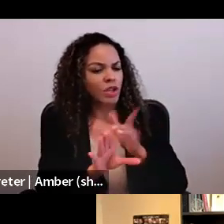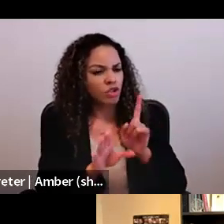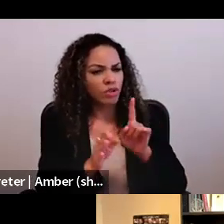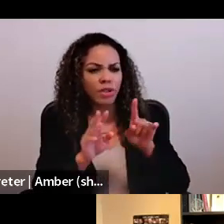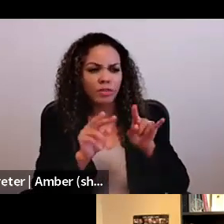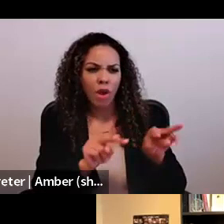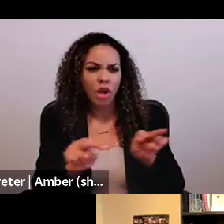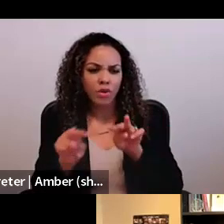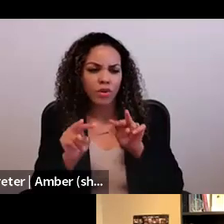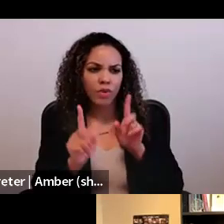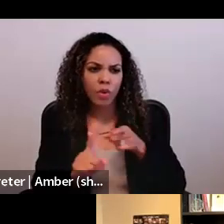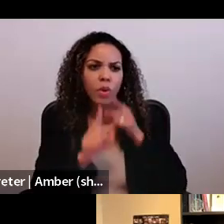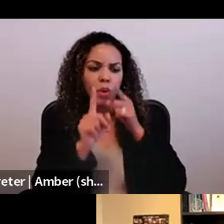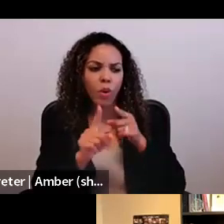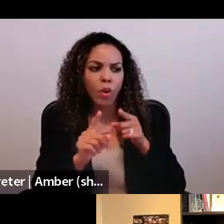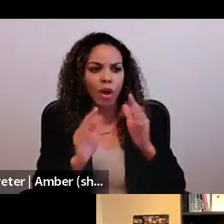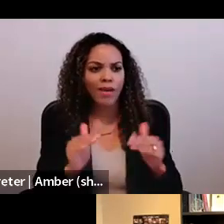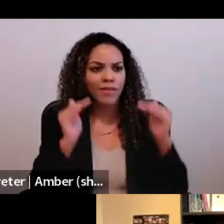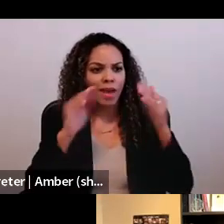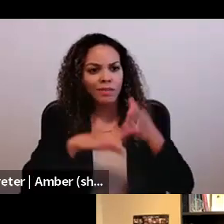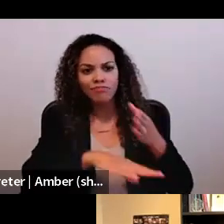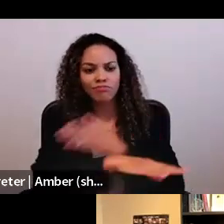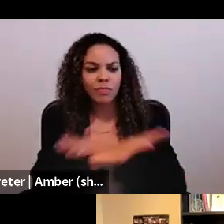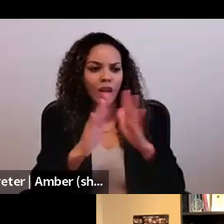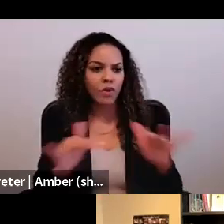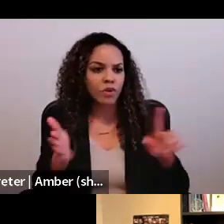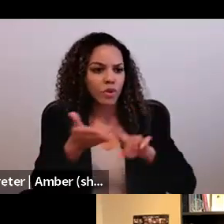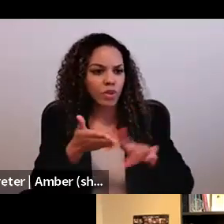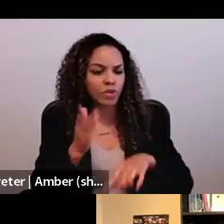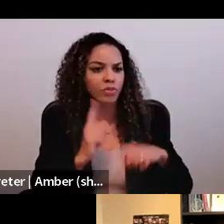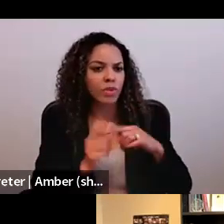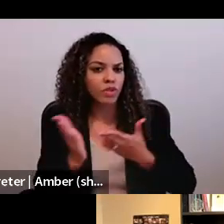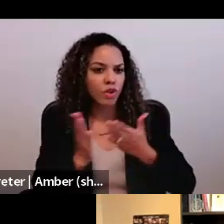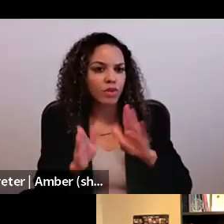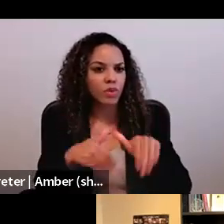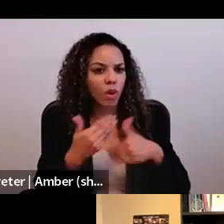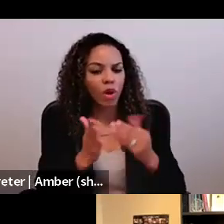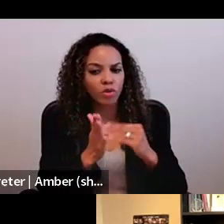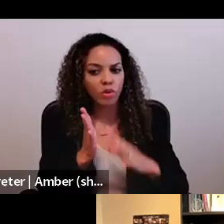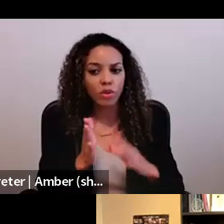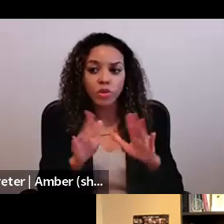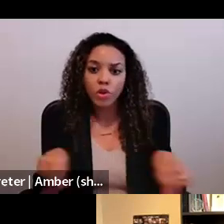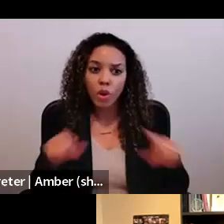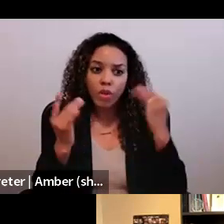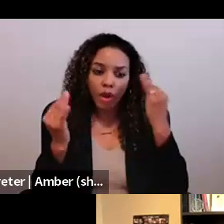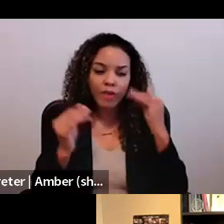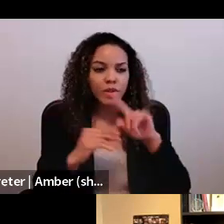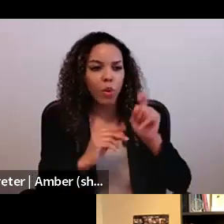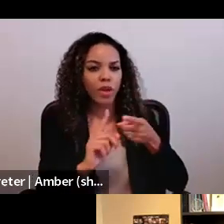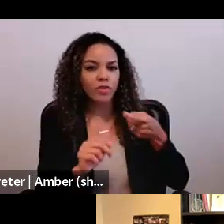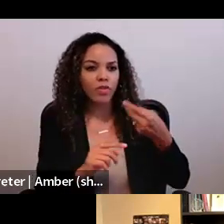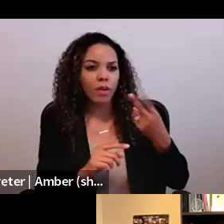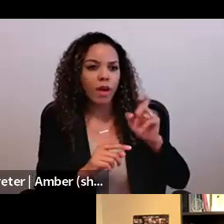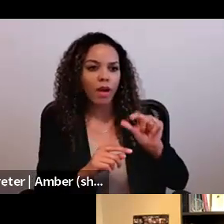the goal of advancing diversity in research and services to all students. What are your thoughts? And this question comes from Hong